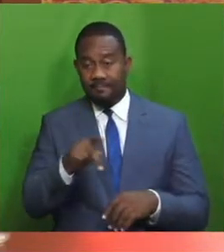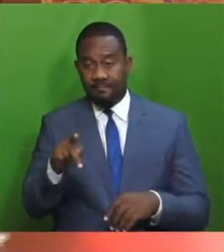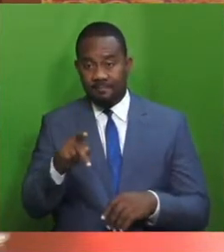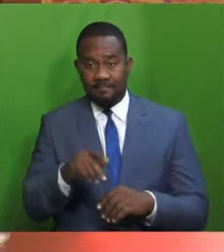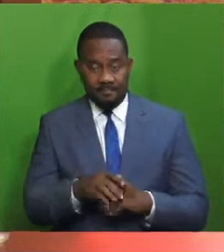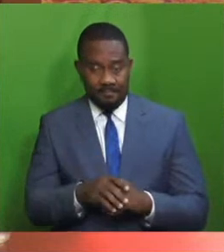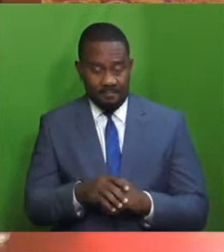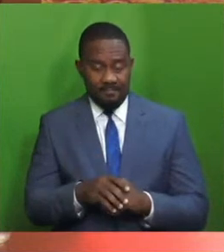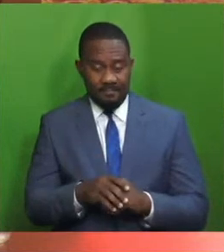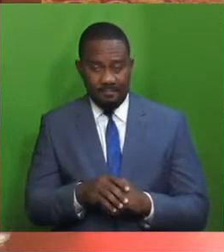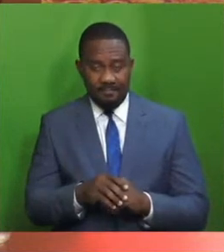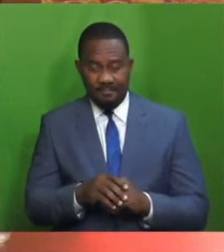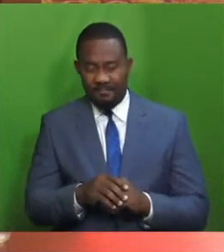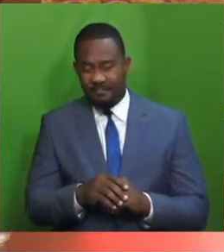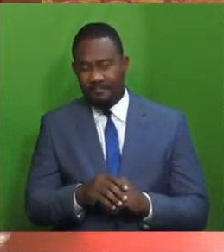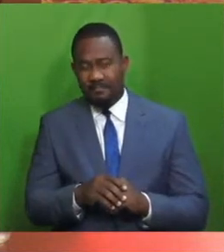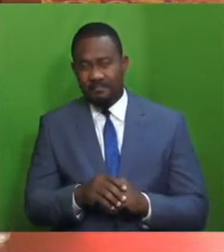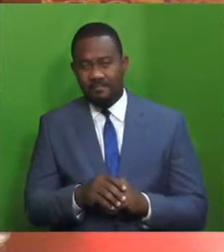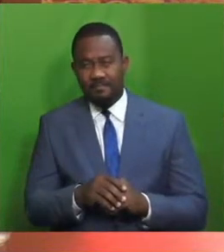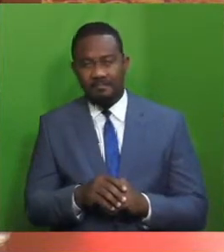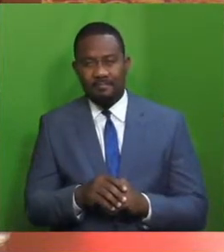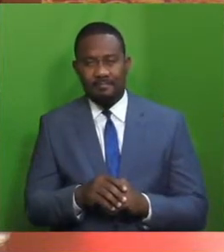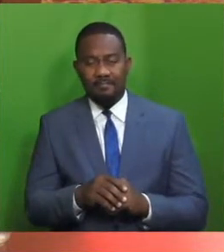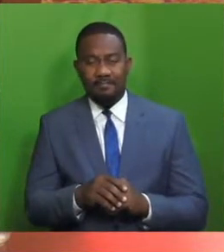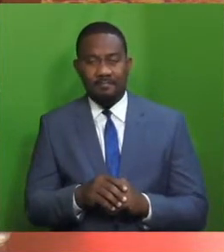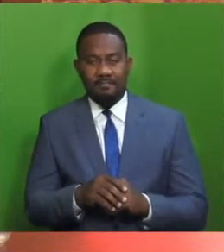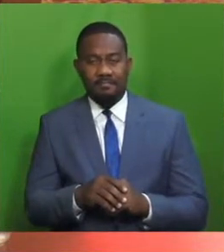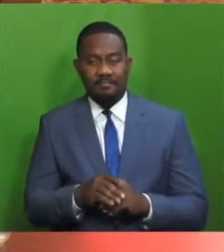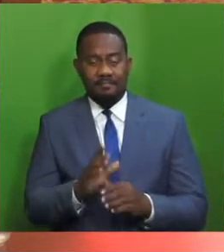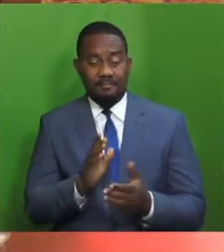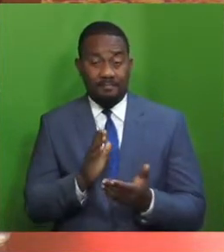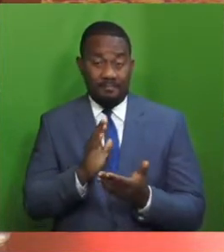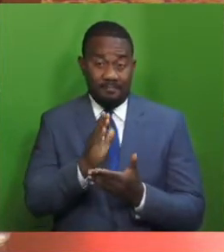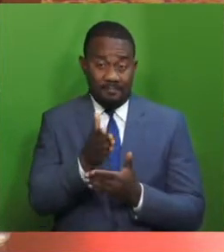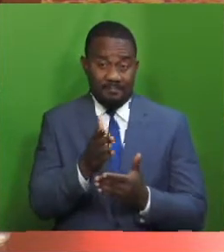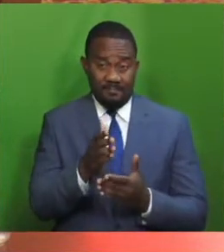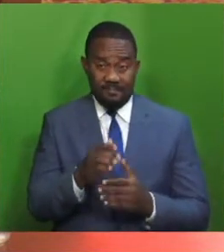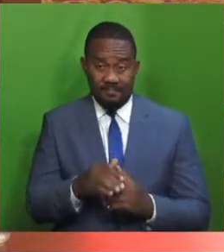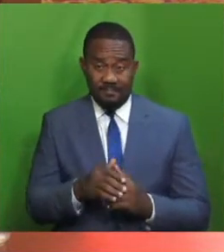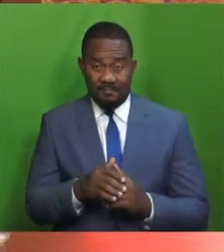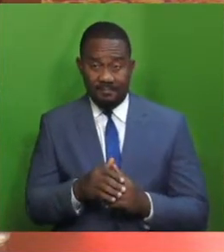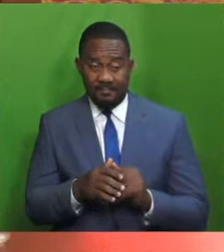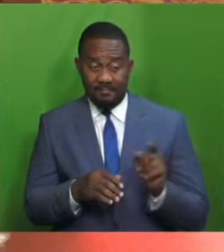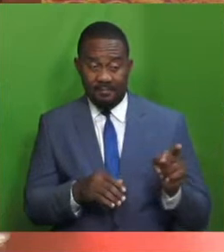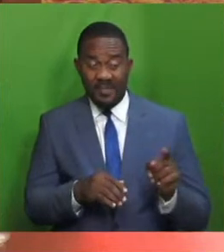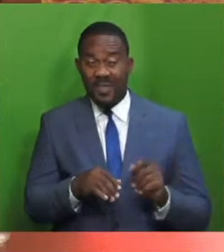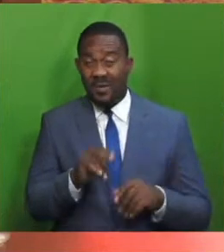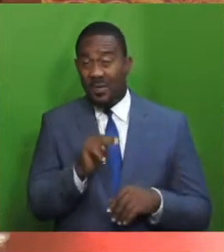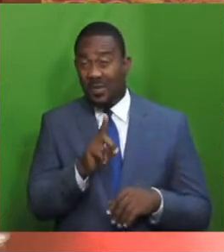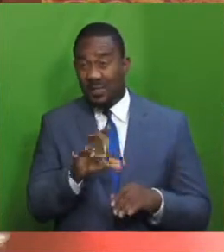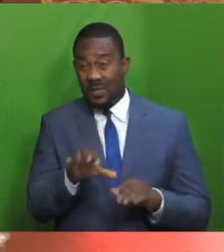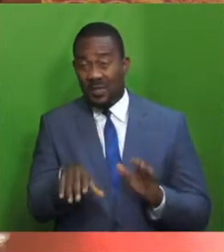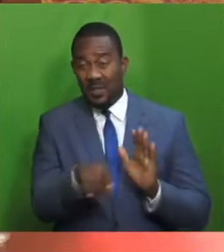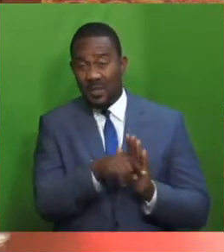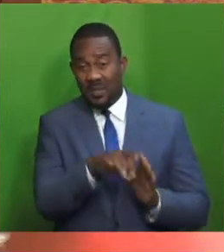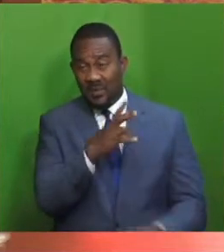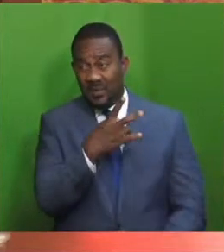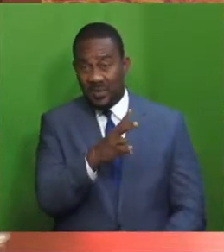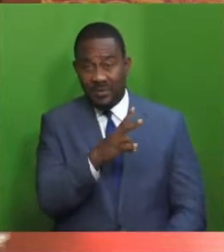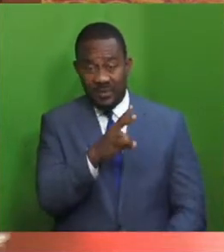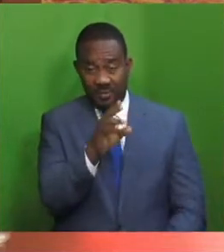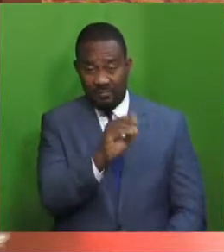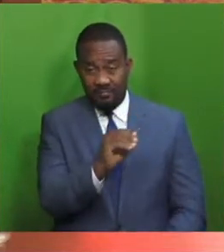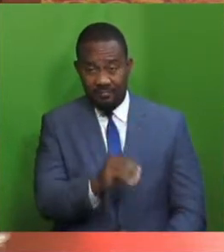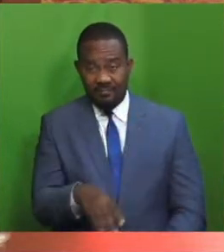at 5.9, 4.9 for cocoa sector. Revenue grew at negative 7. Mr. Speaker,